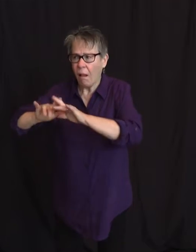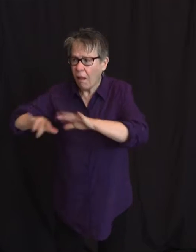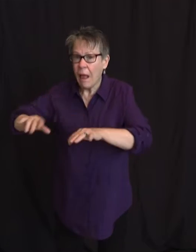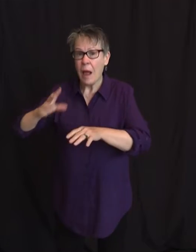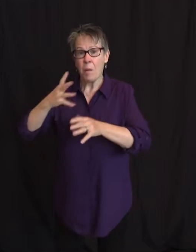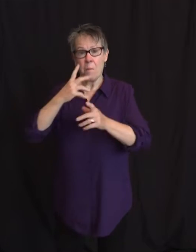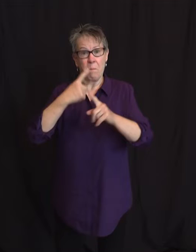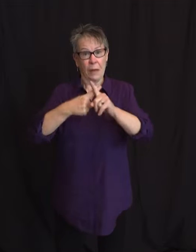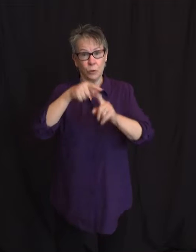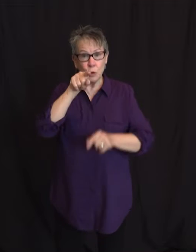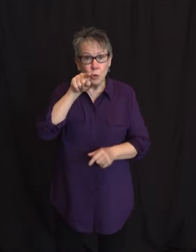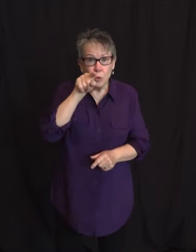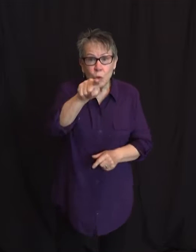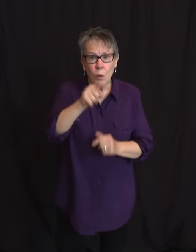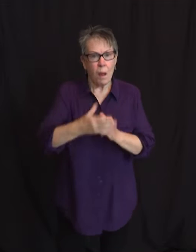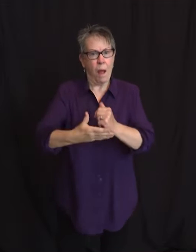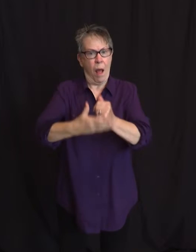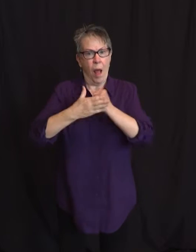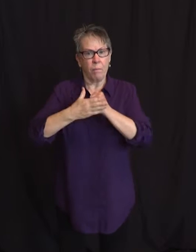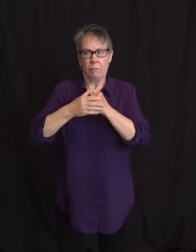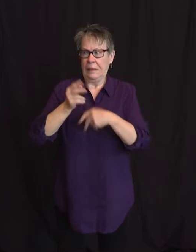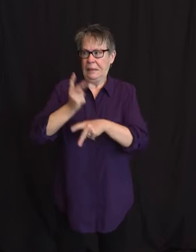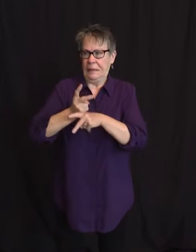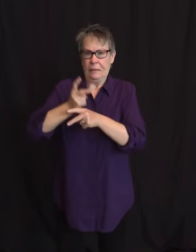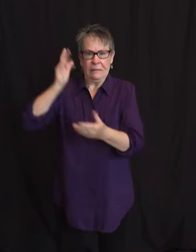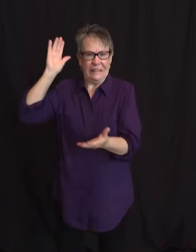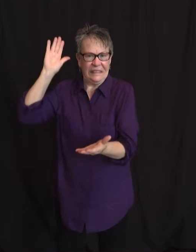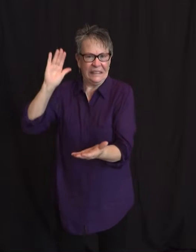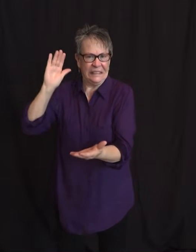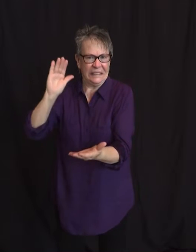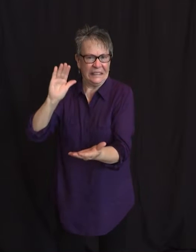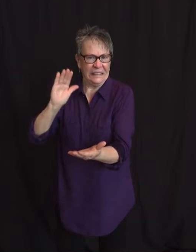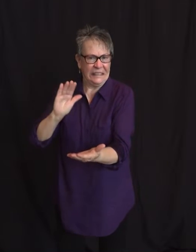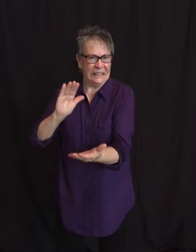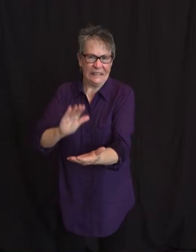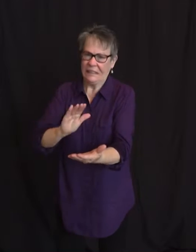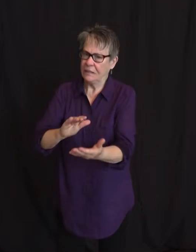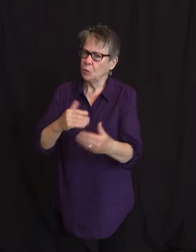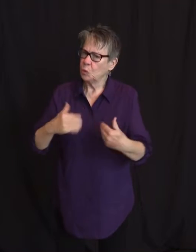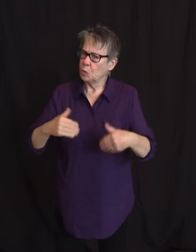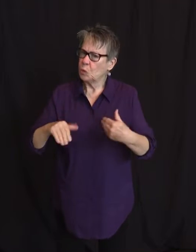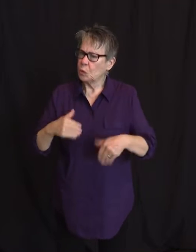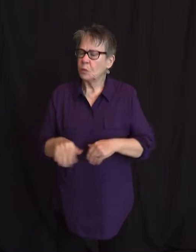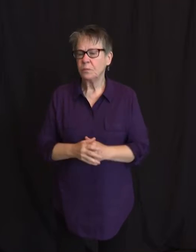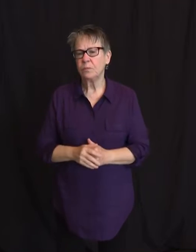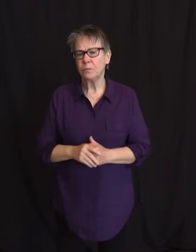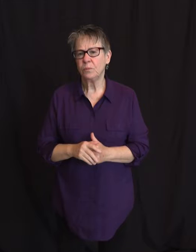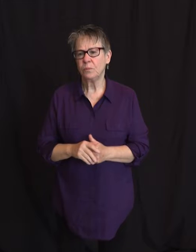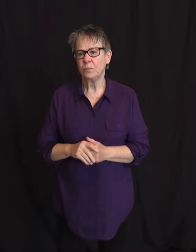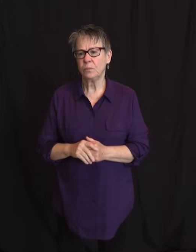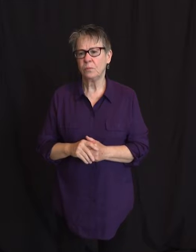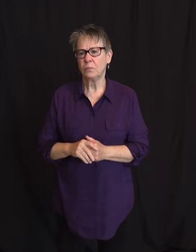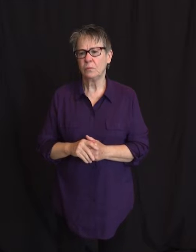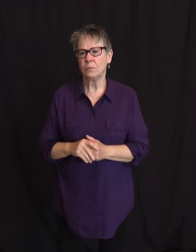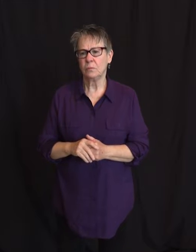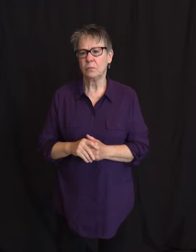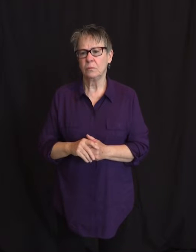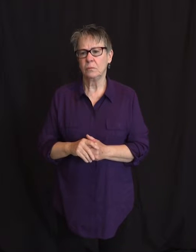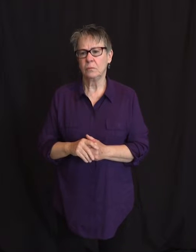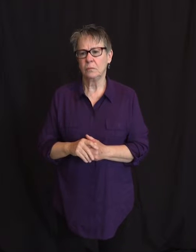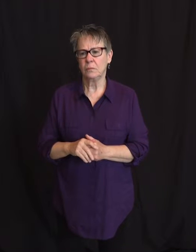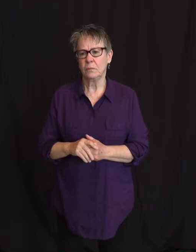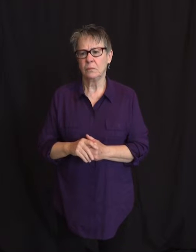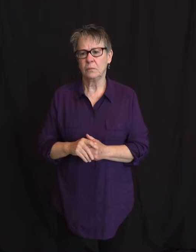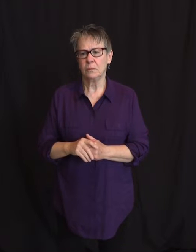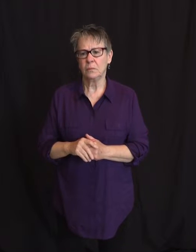this progress has been carried on in the memory of those we have lost and in the solidarity with the family and friends